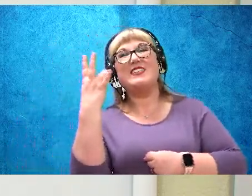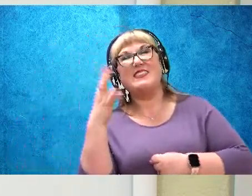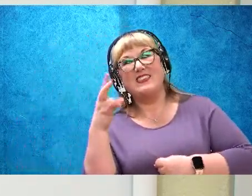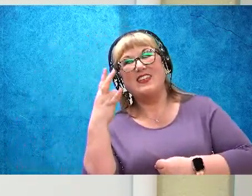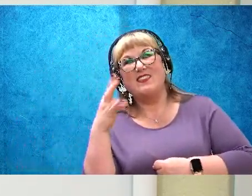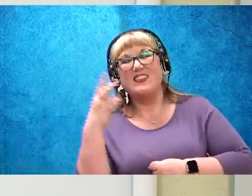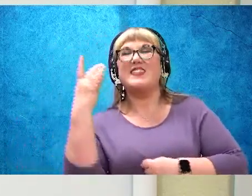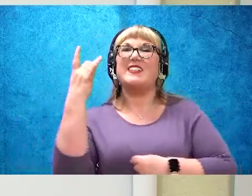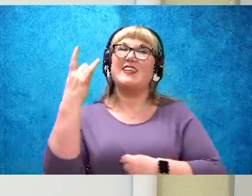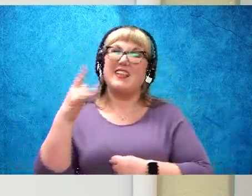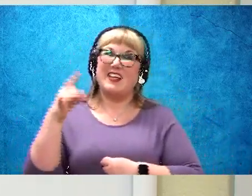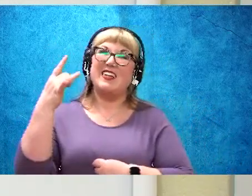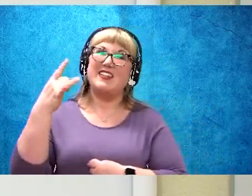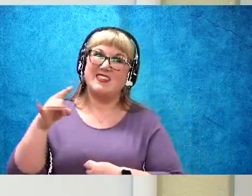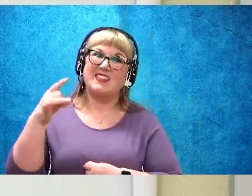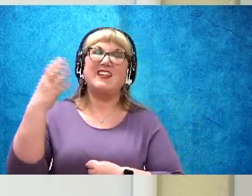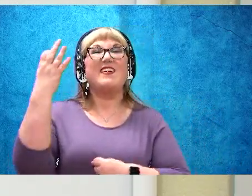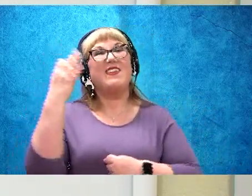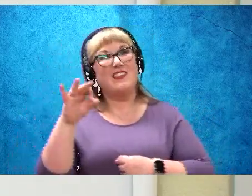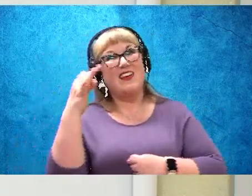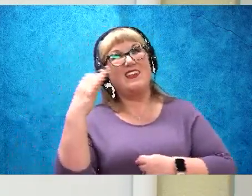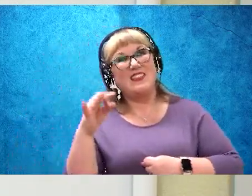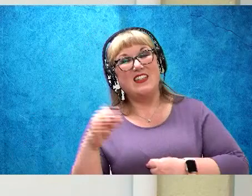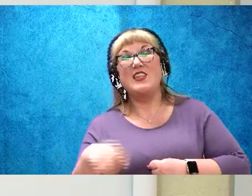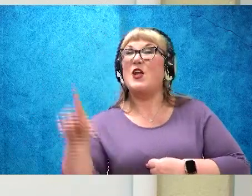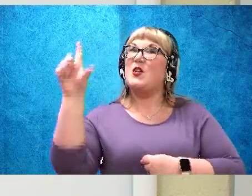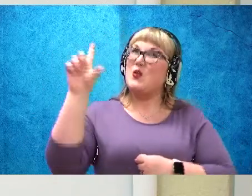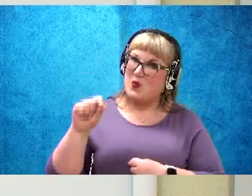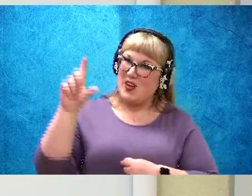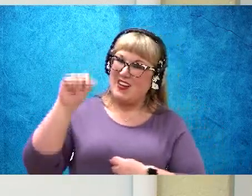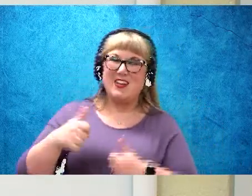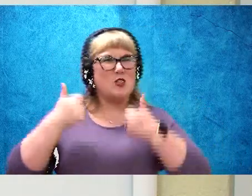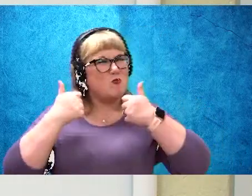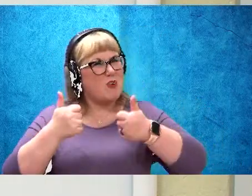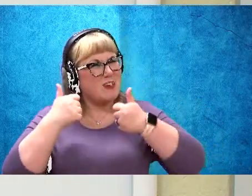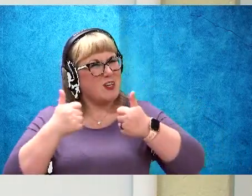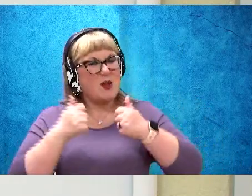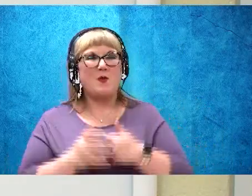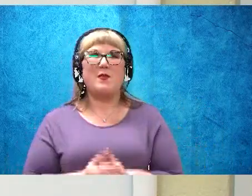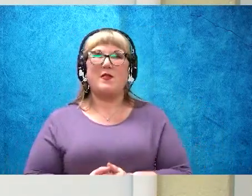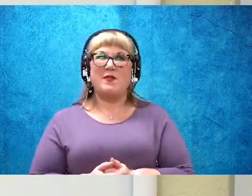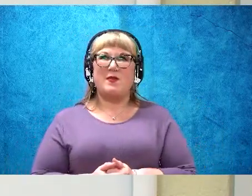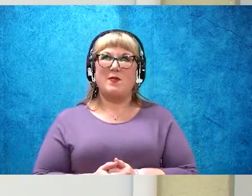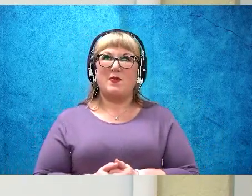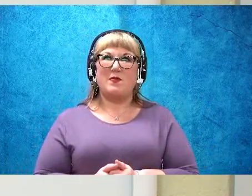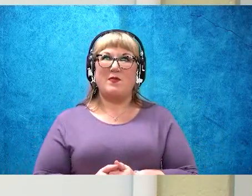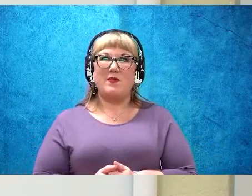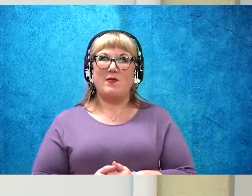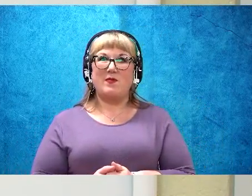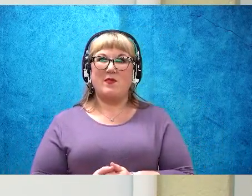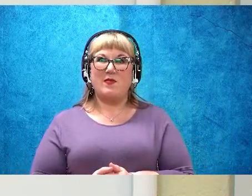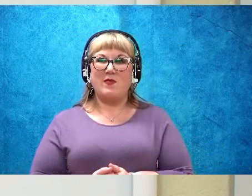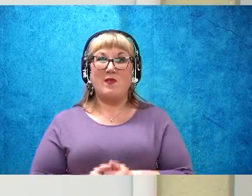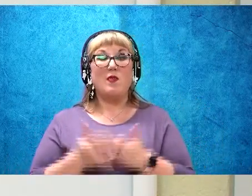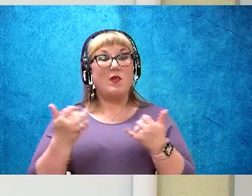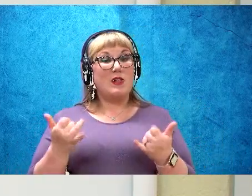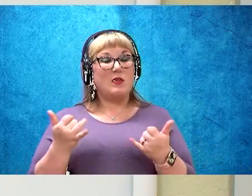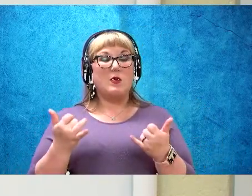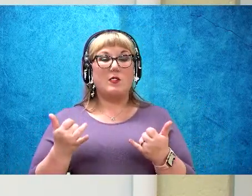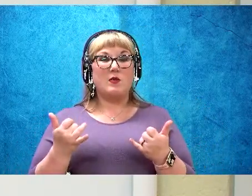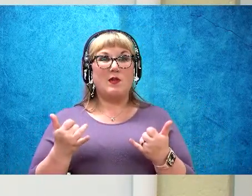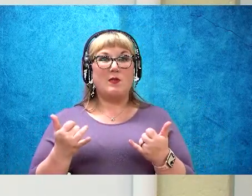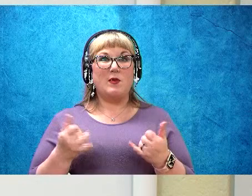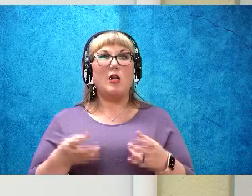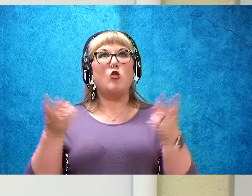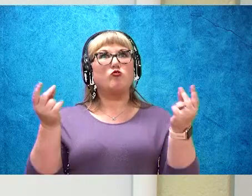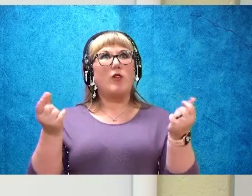16, 17, 18, 19, 20. Great job. All right, now let's